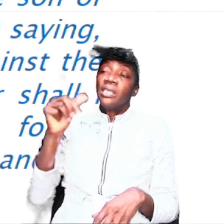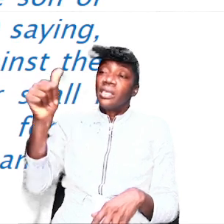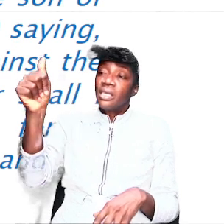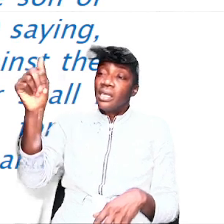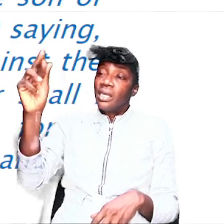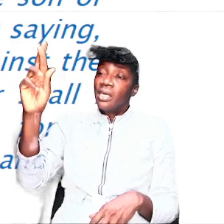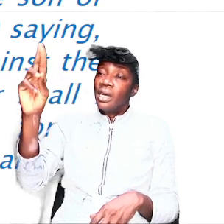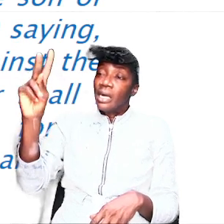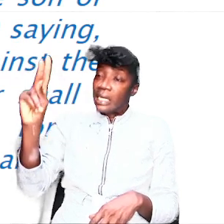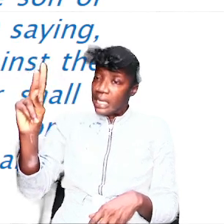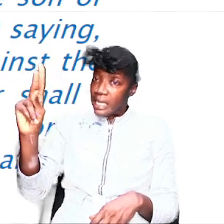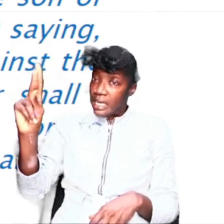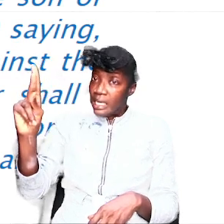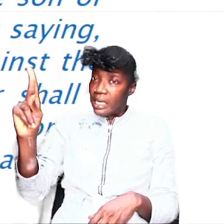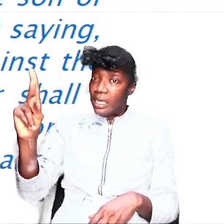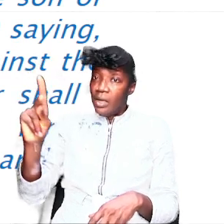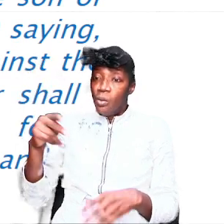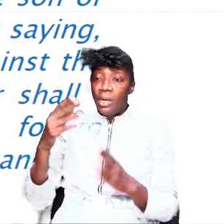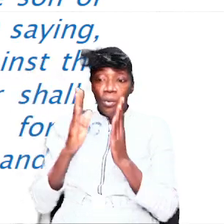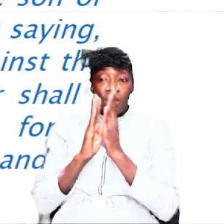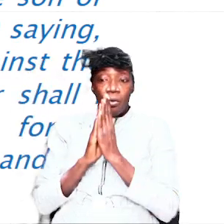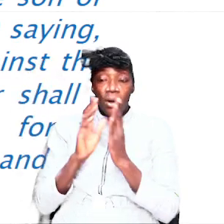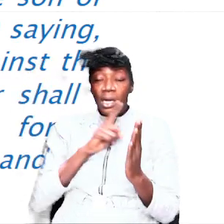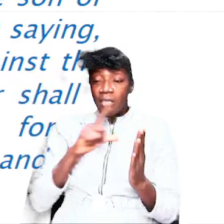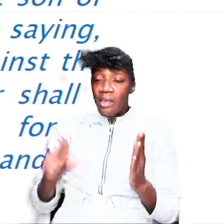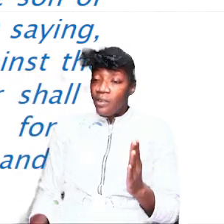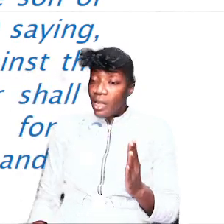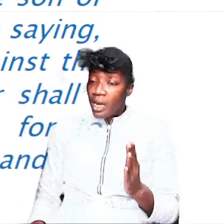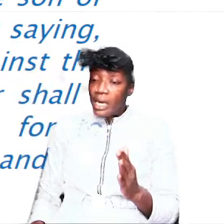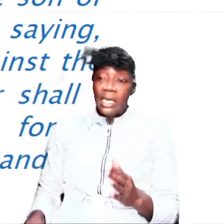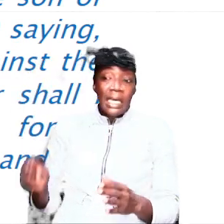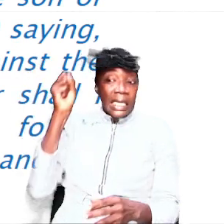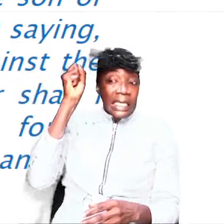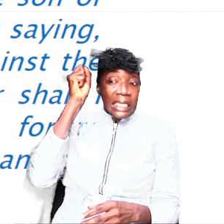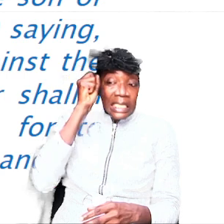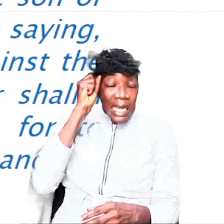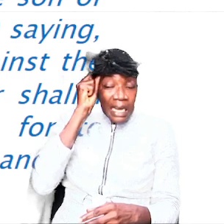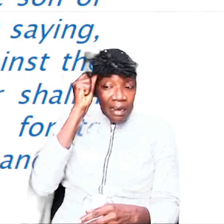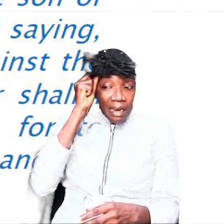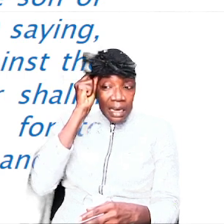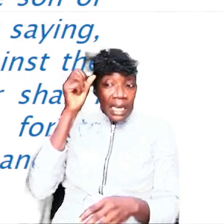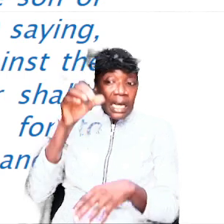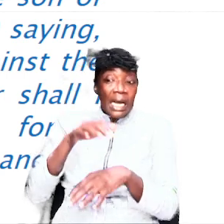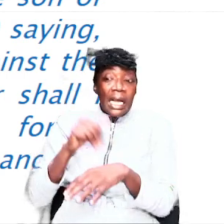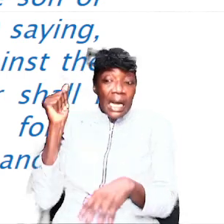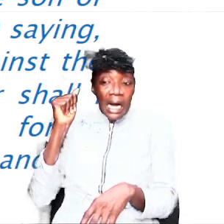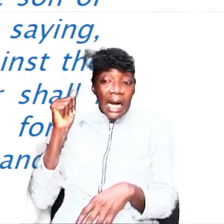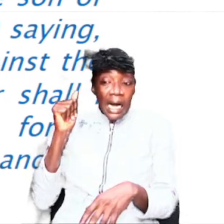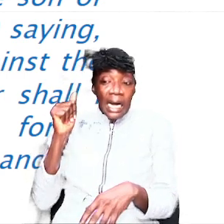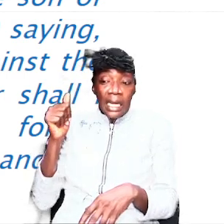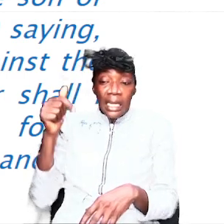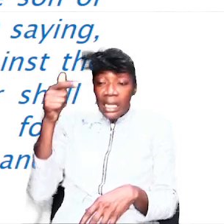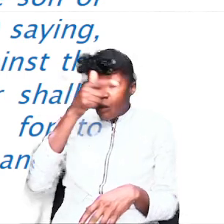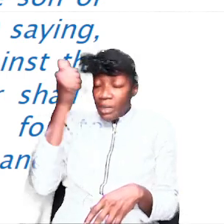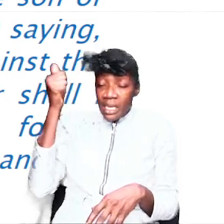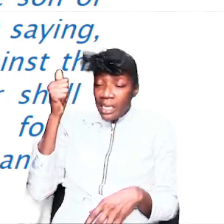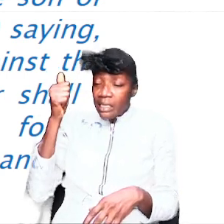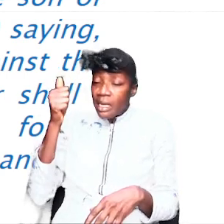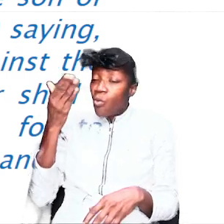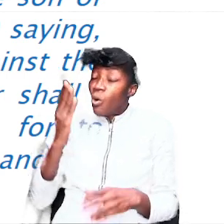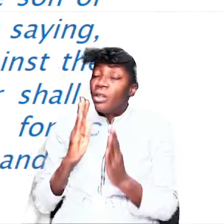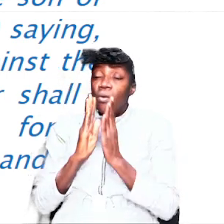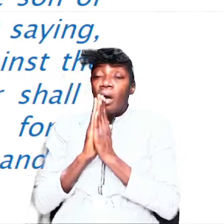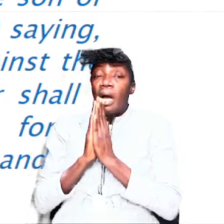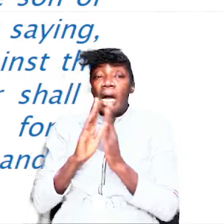inquire of the Lord. Saul called for the Ark of the Covenant because he wanted to inquire of the Lord